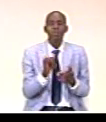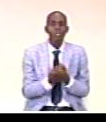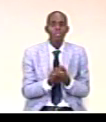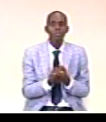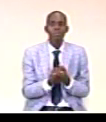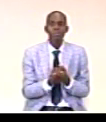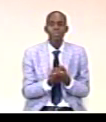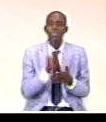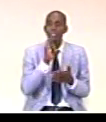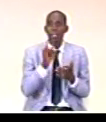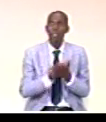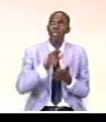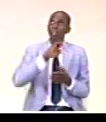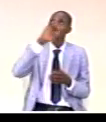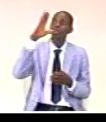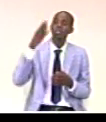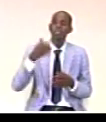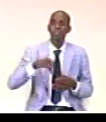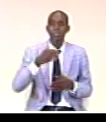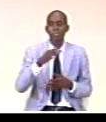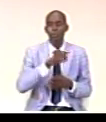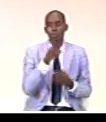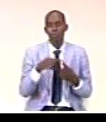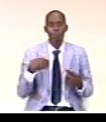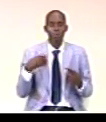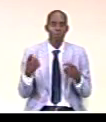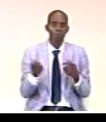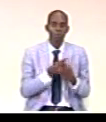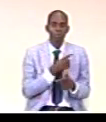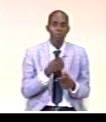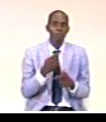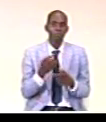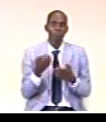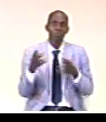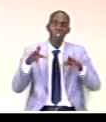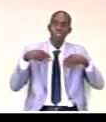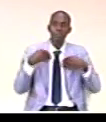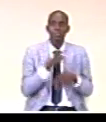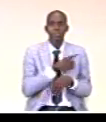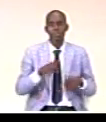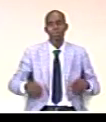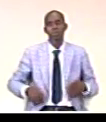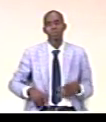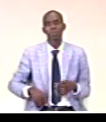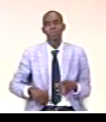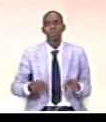is it still there? Herself not coming? Herself not coming?